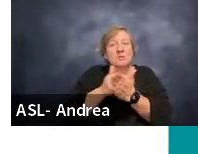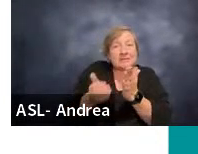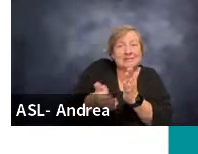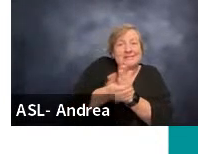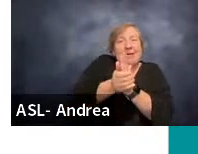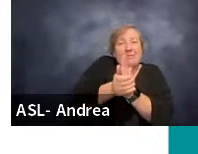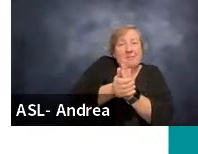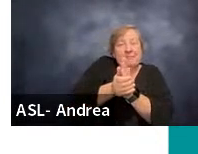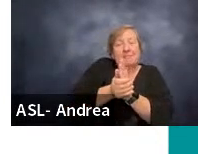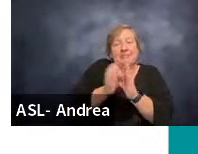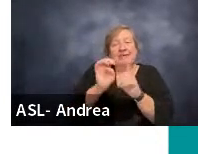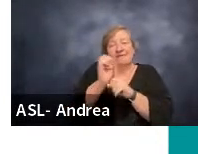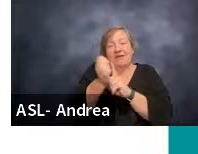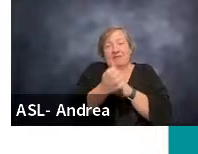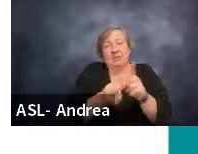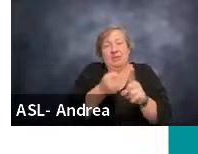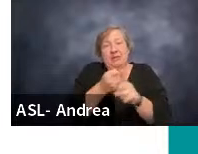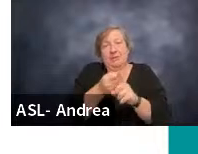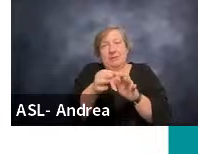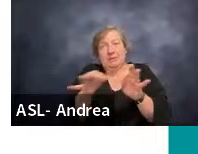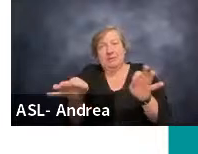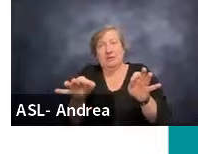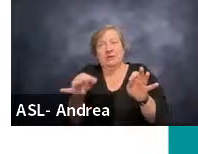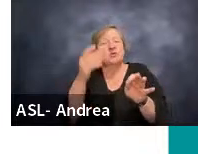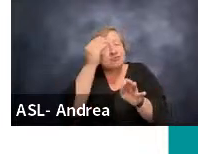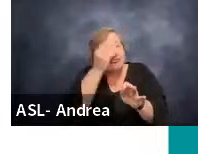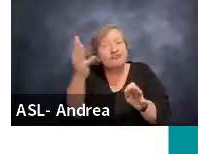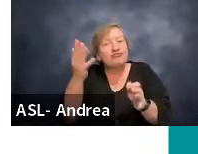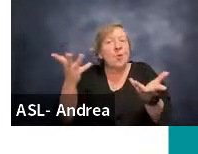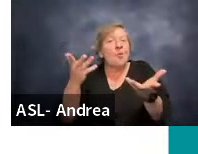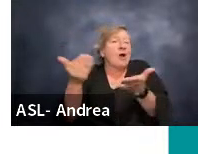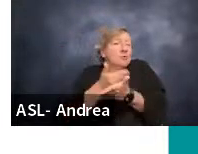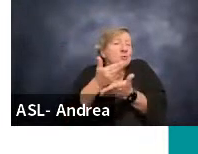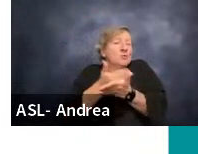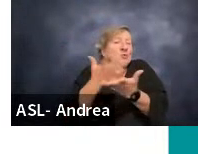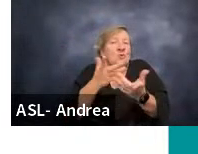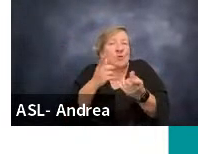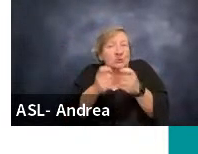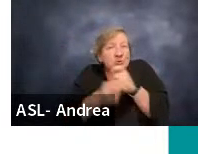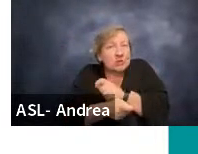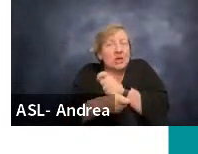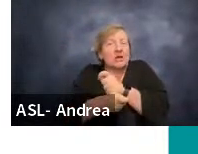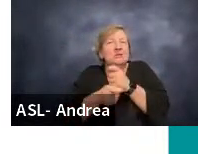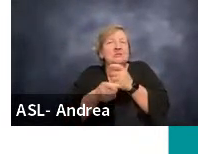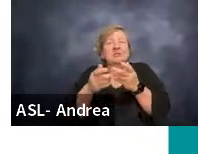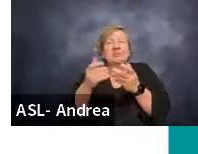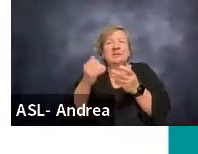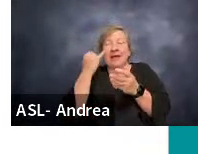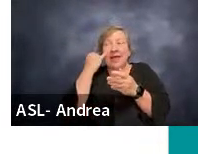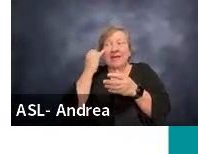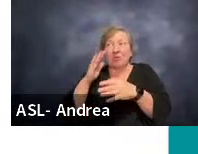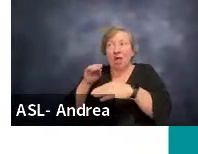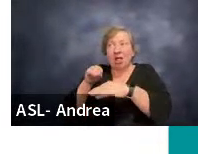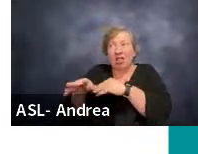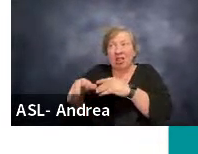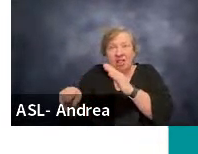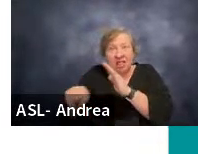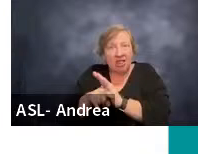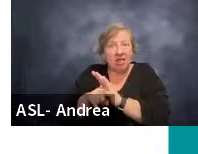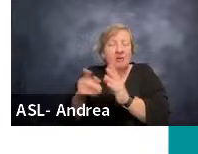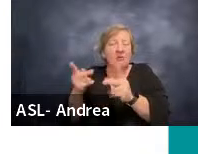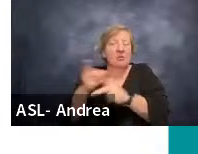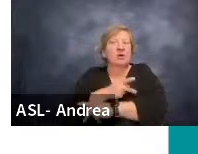should be prepared so that we could disclose any new adverse impacts, any new or changed